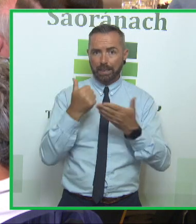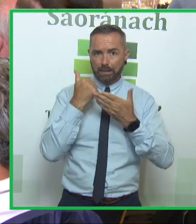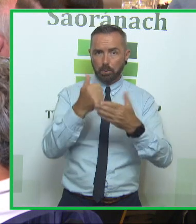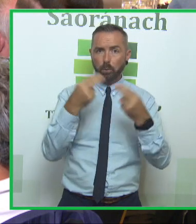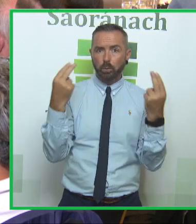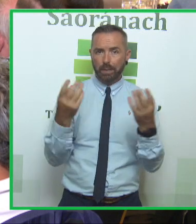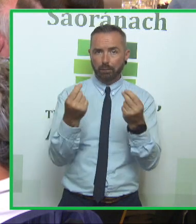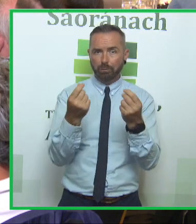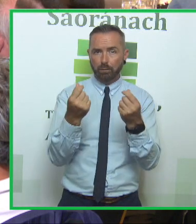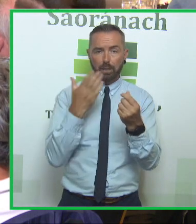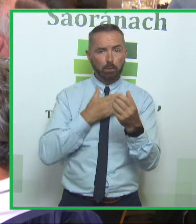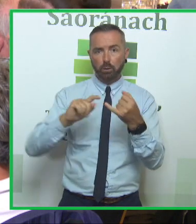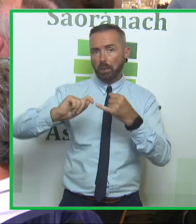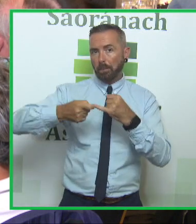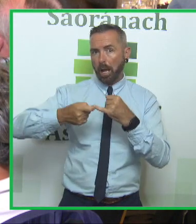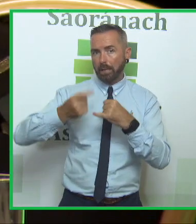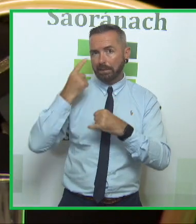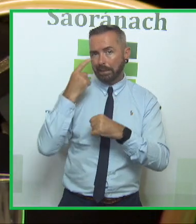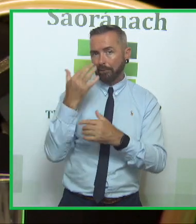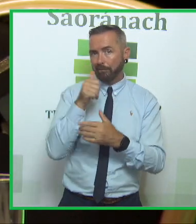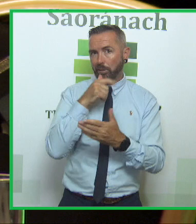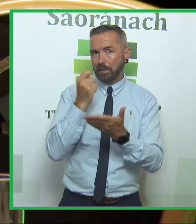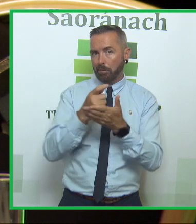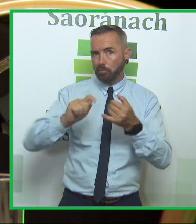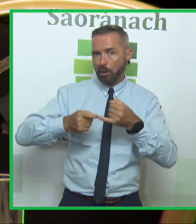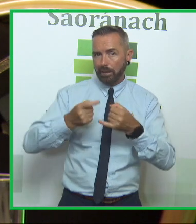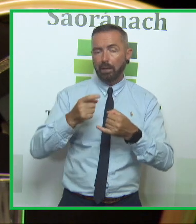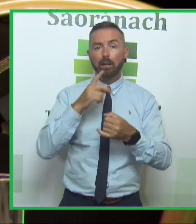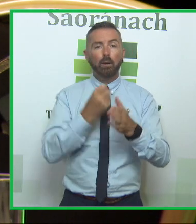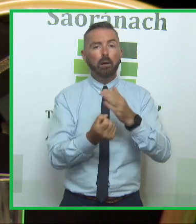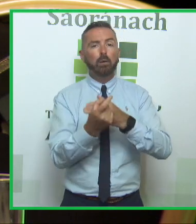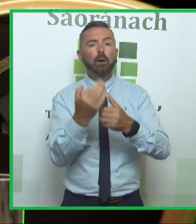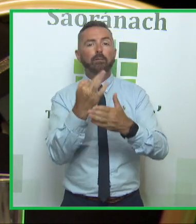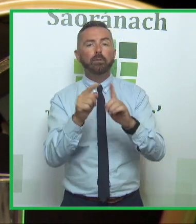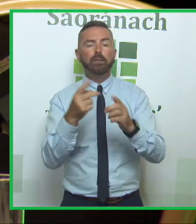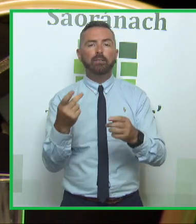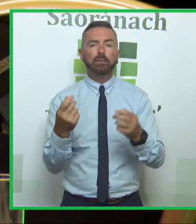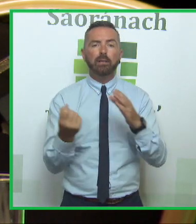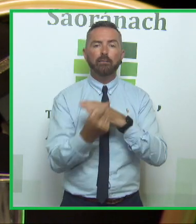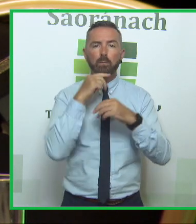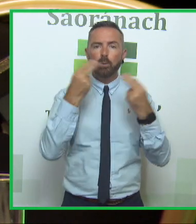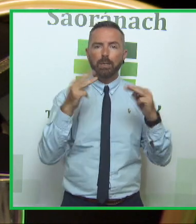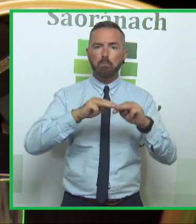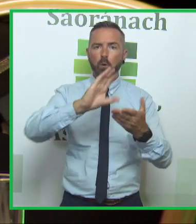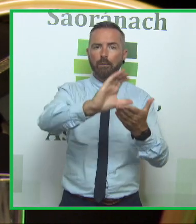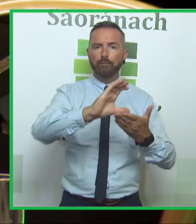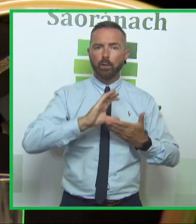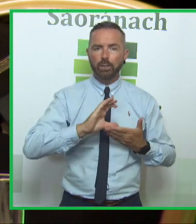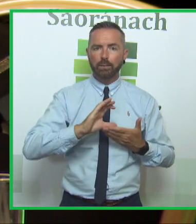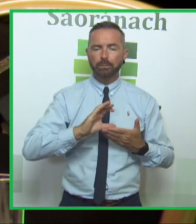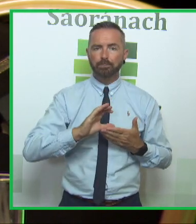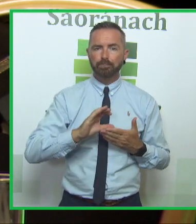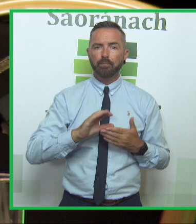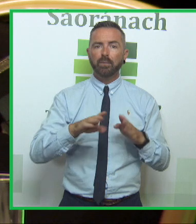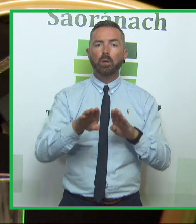resourced. This is a pilot and it's run across a number of events now, but to expand on that, it does need greater funding. We will look, I suppose,